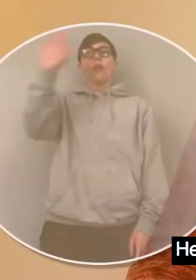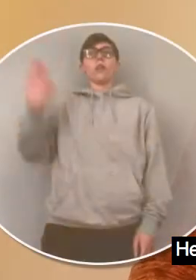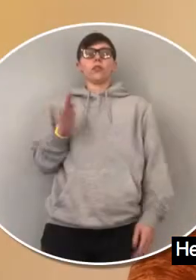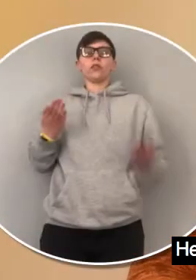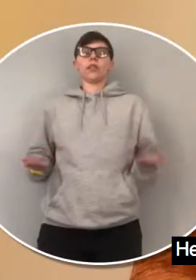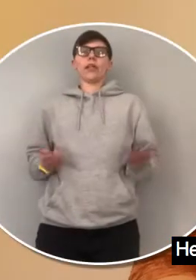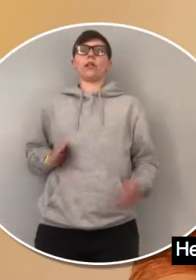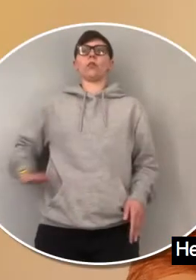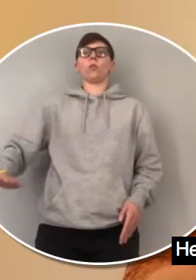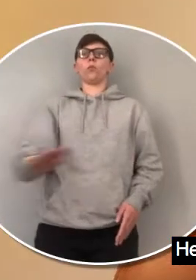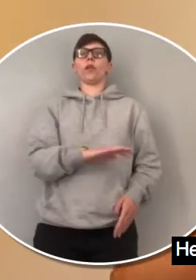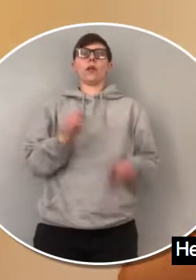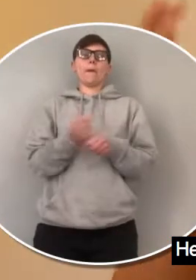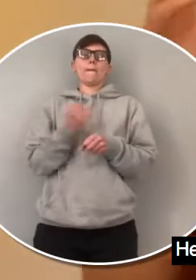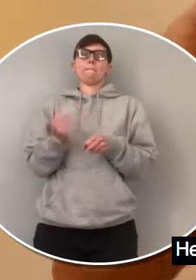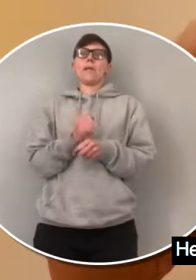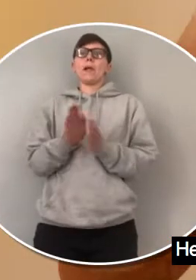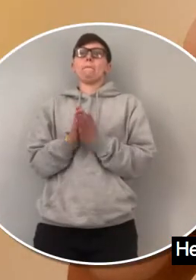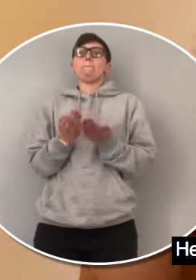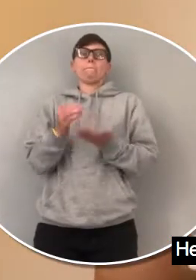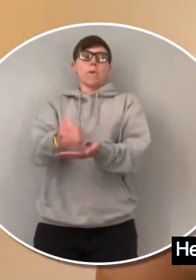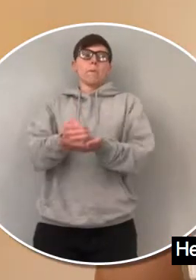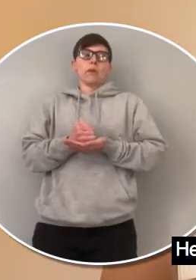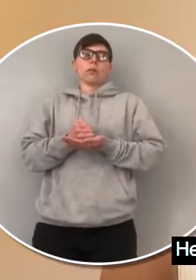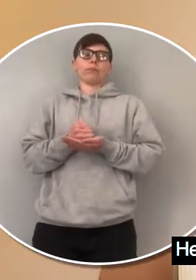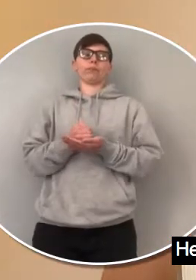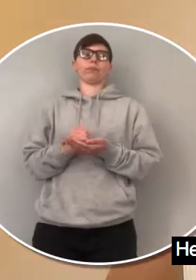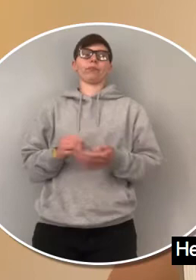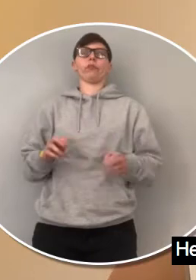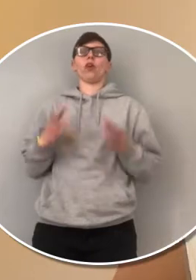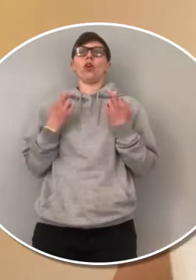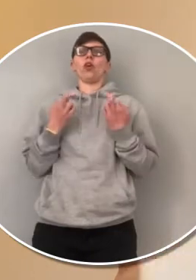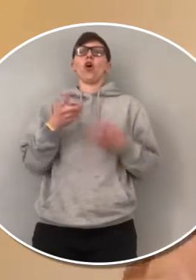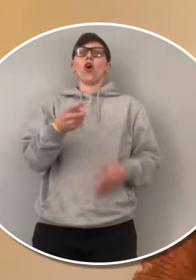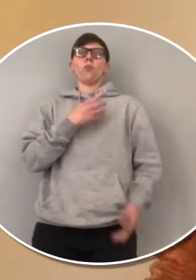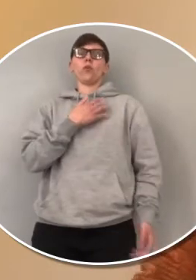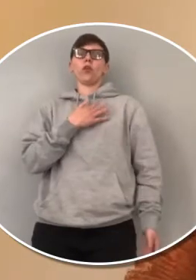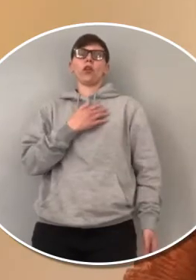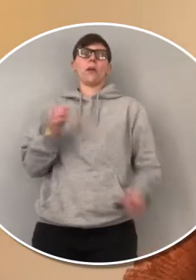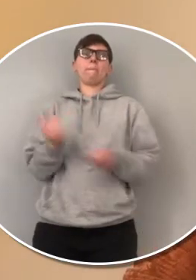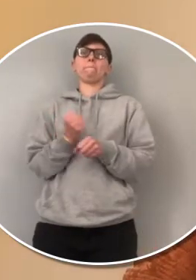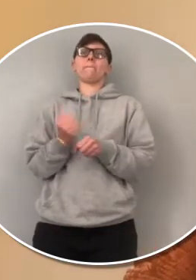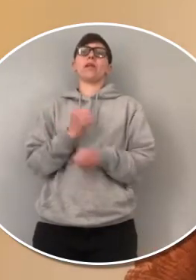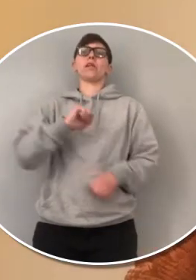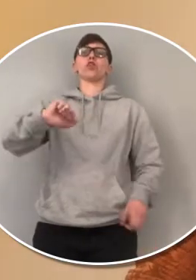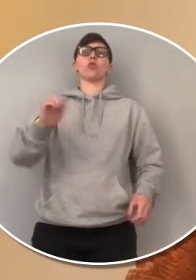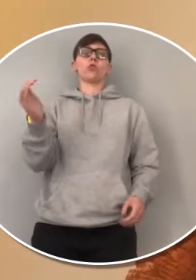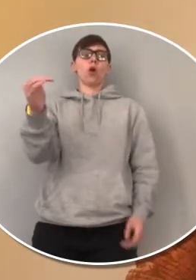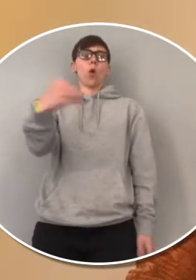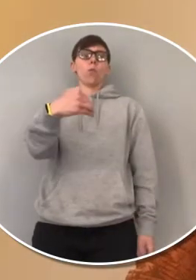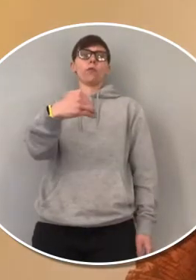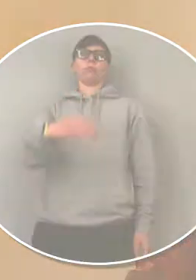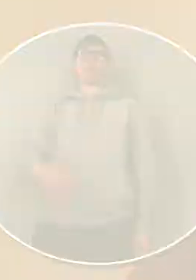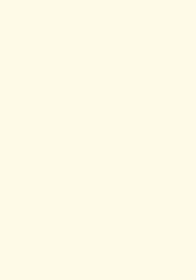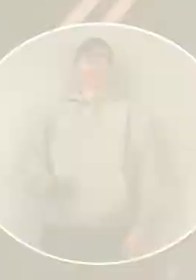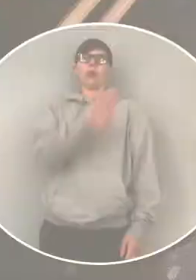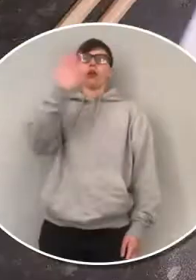Hello, today we're going to be making a bookmark. I hope you enjoy making yours at